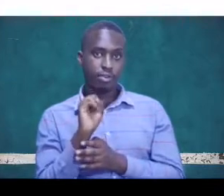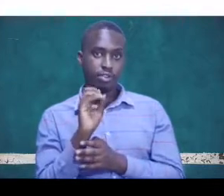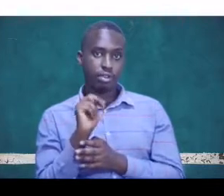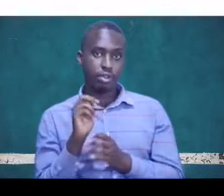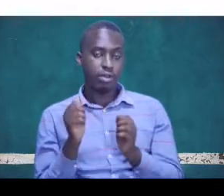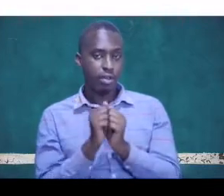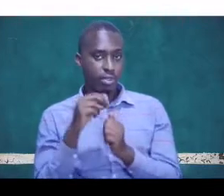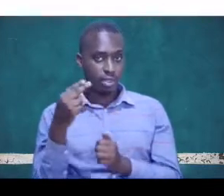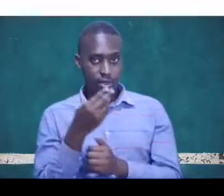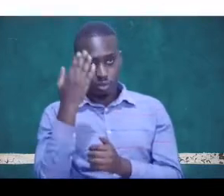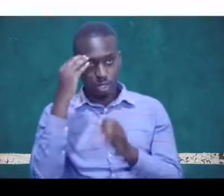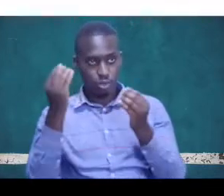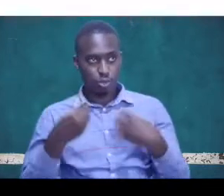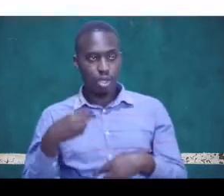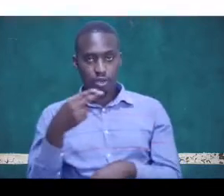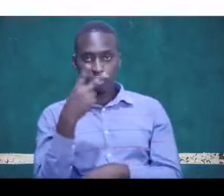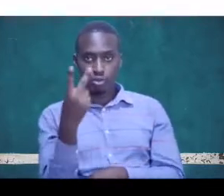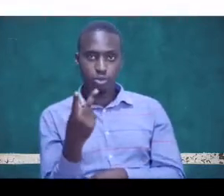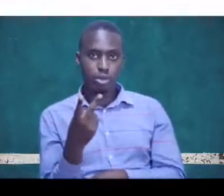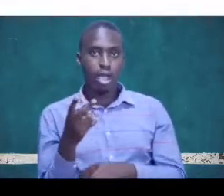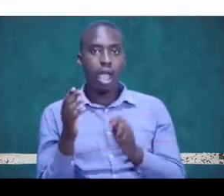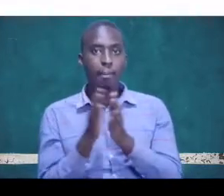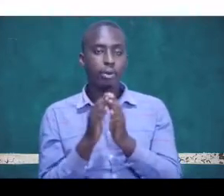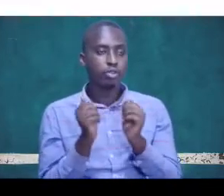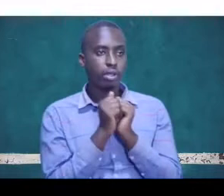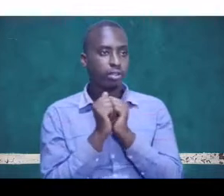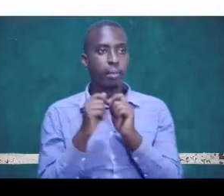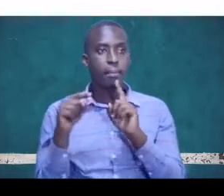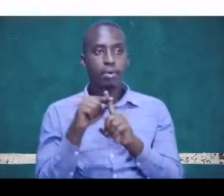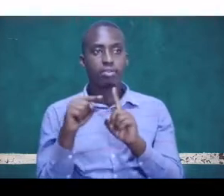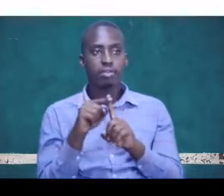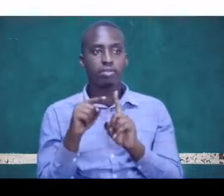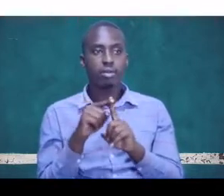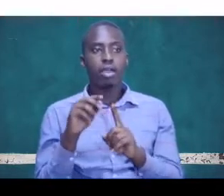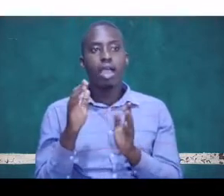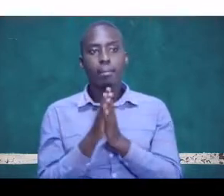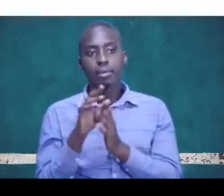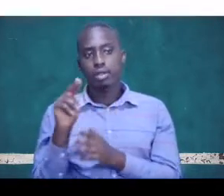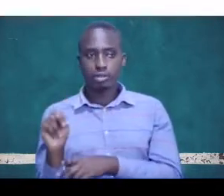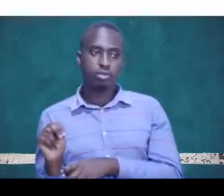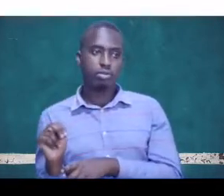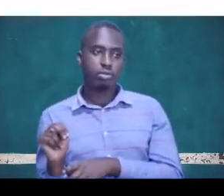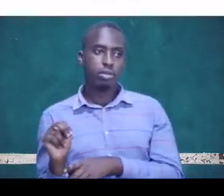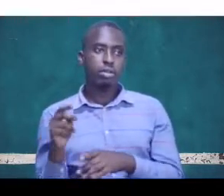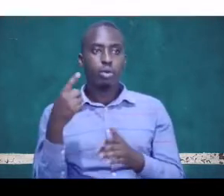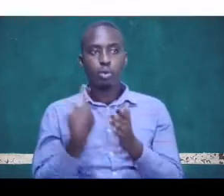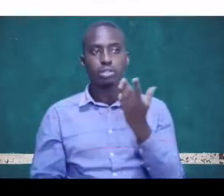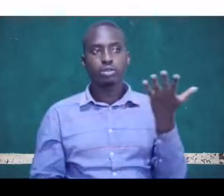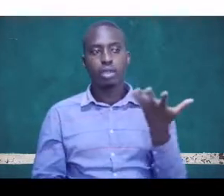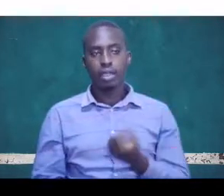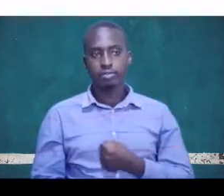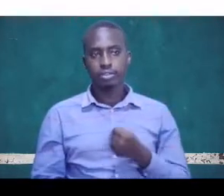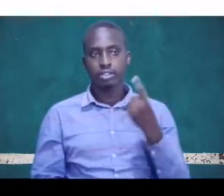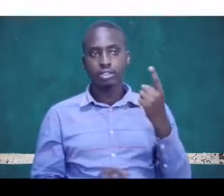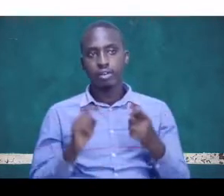give hydrogen 2, and together with a positron and a neutrino. This is what we have. That is